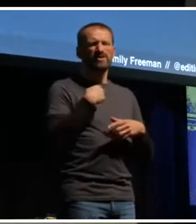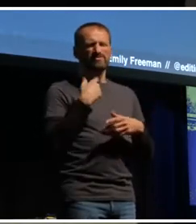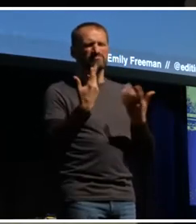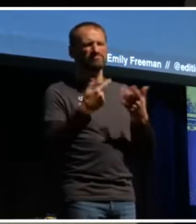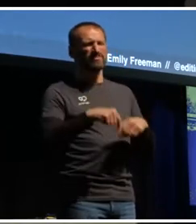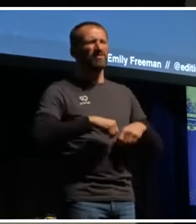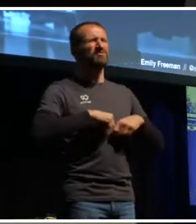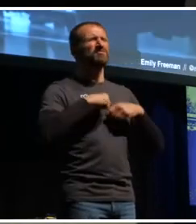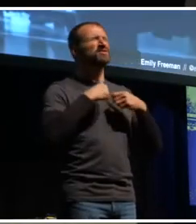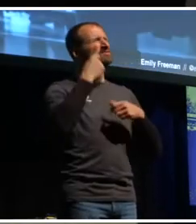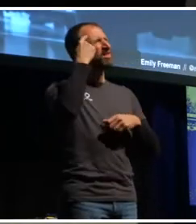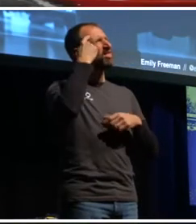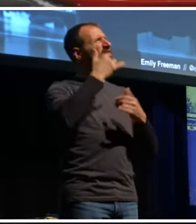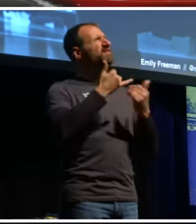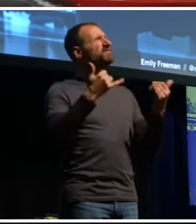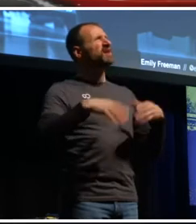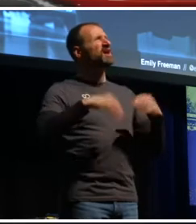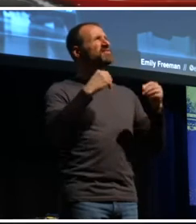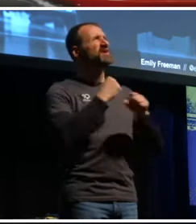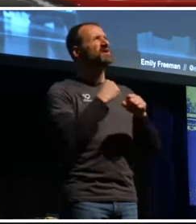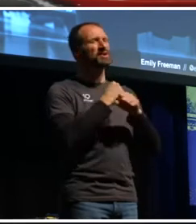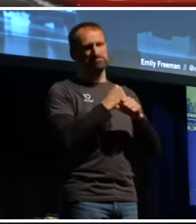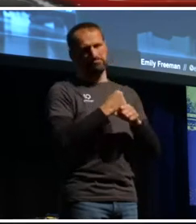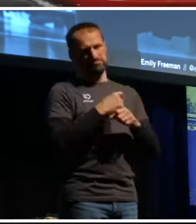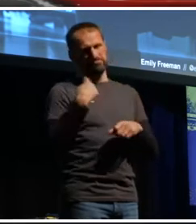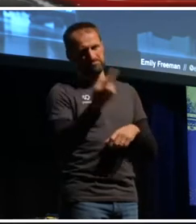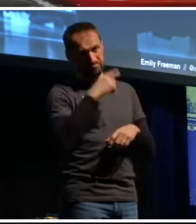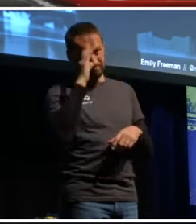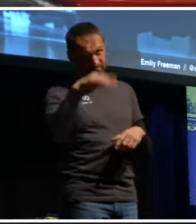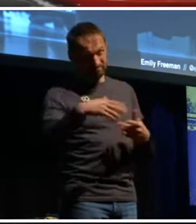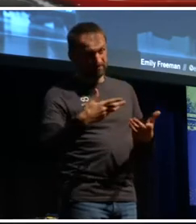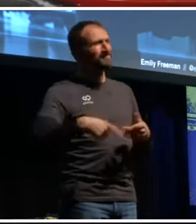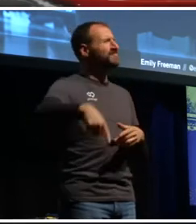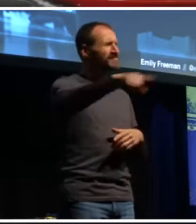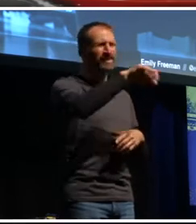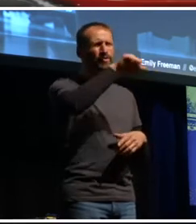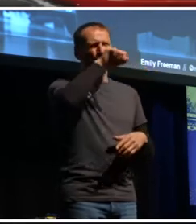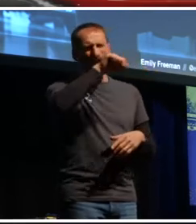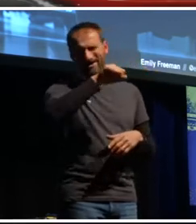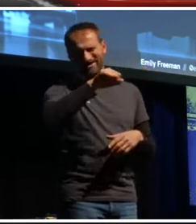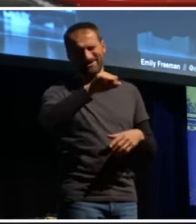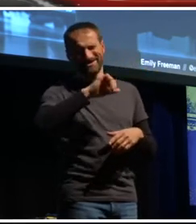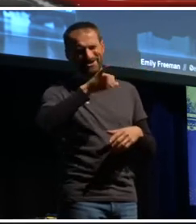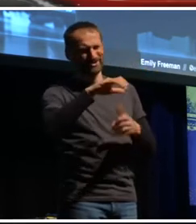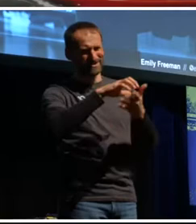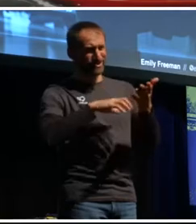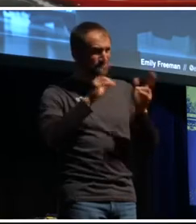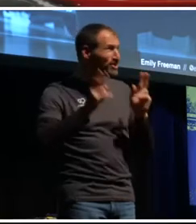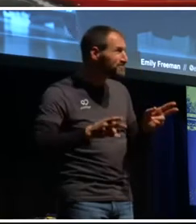morning. I think we all love JavaScript, right? Oh, come on.